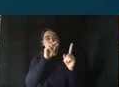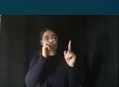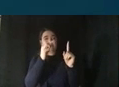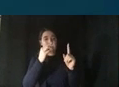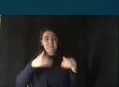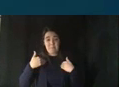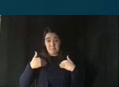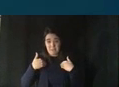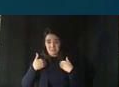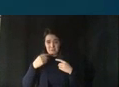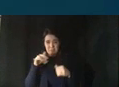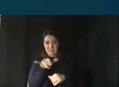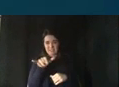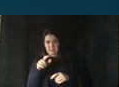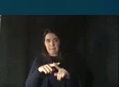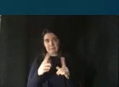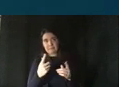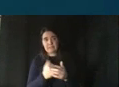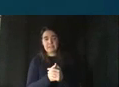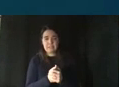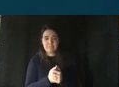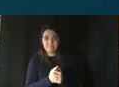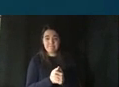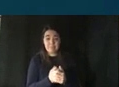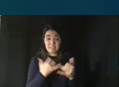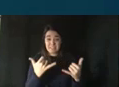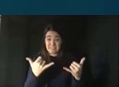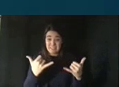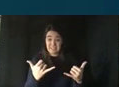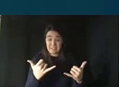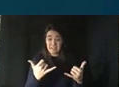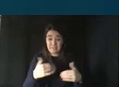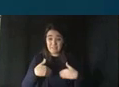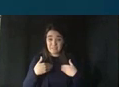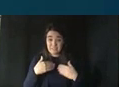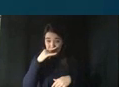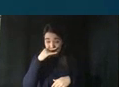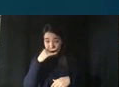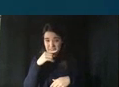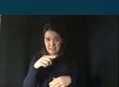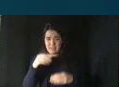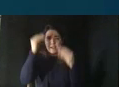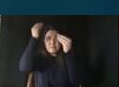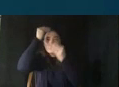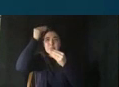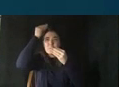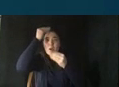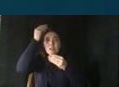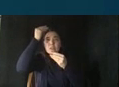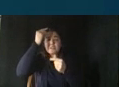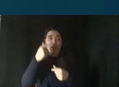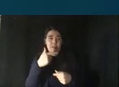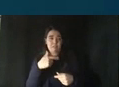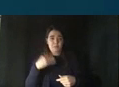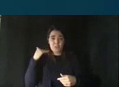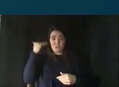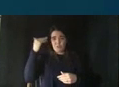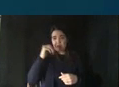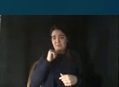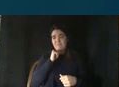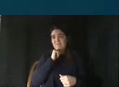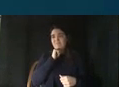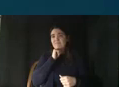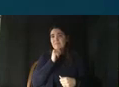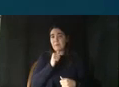that young kids and teenage kids think about that we don't anymore. And I see that in my own children. Like, my son will see something that